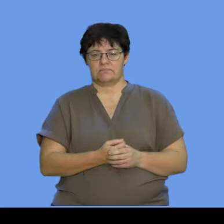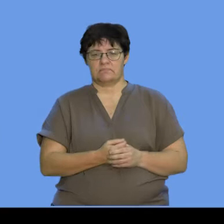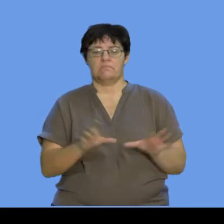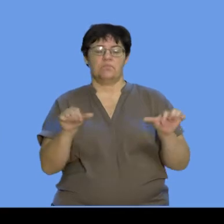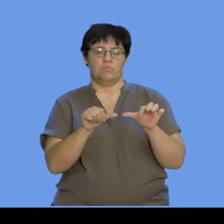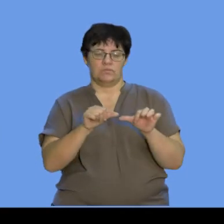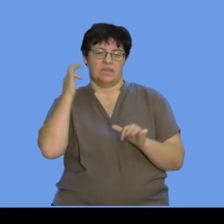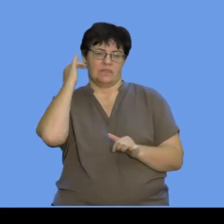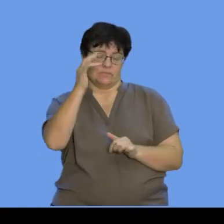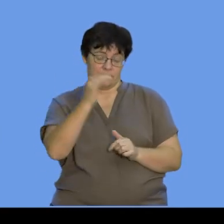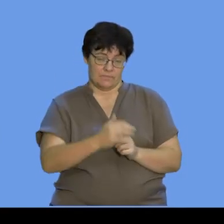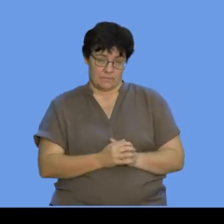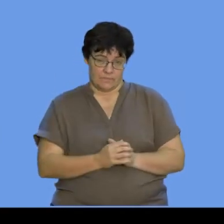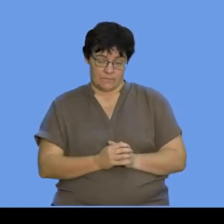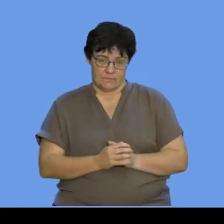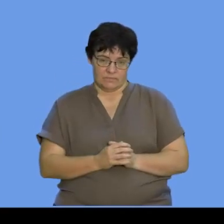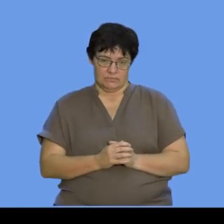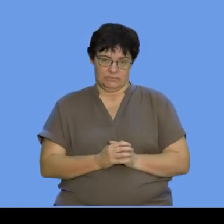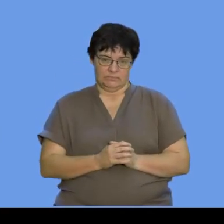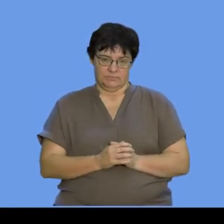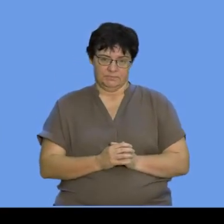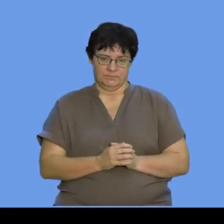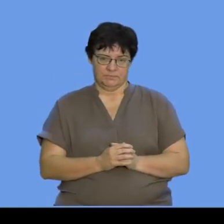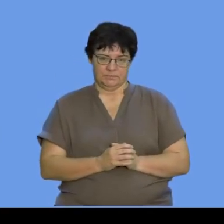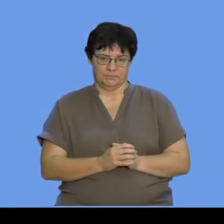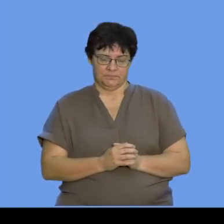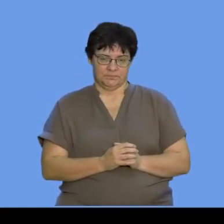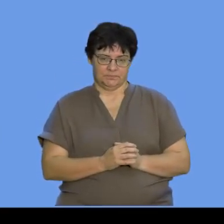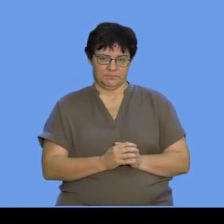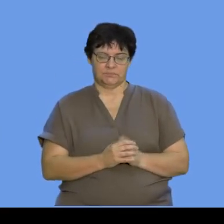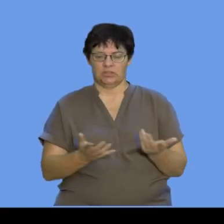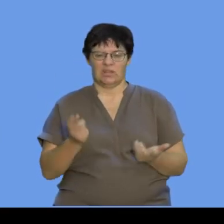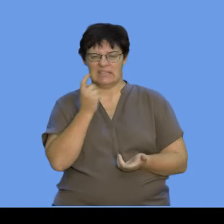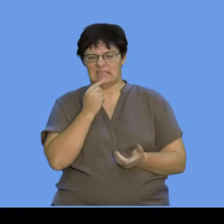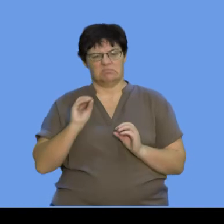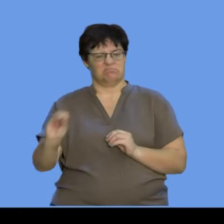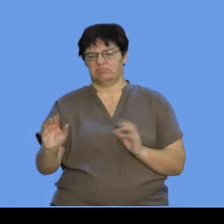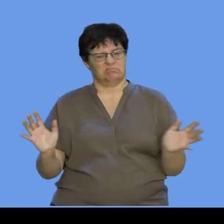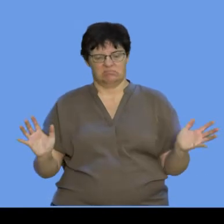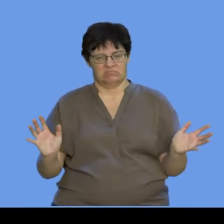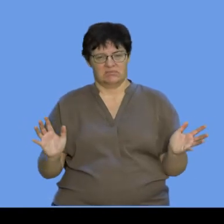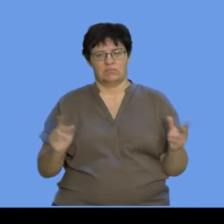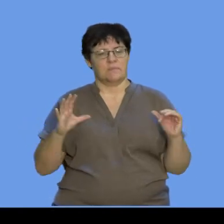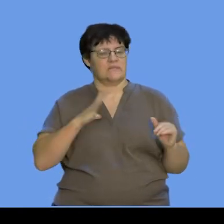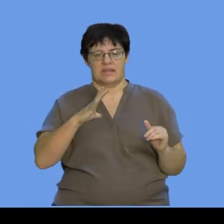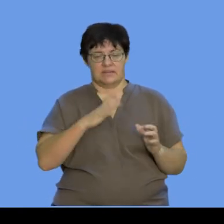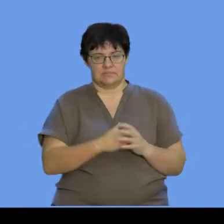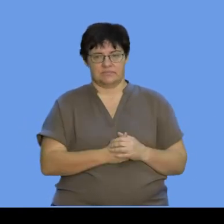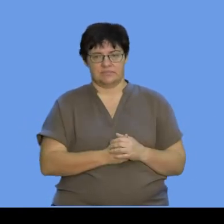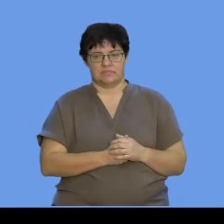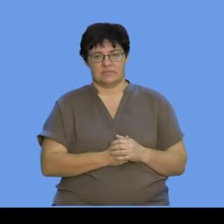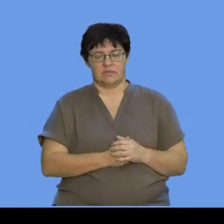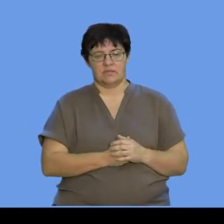prop theorem, proportionality theorem. You can just easily just say that and that is fine. And then